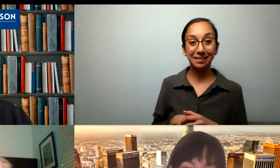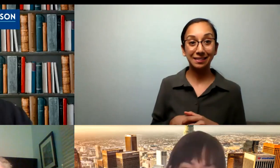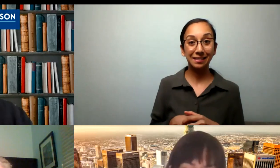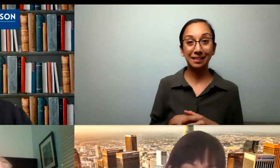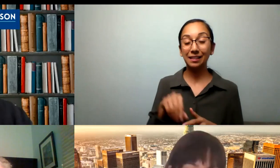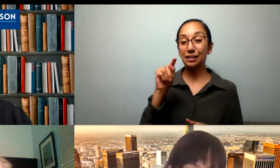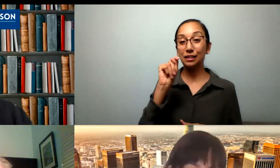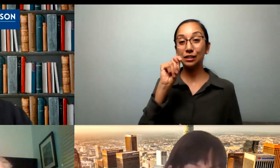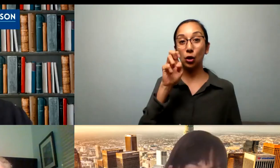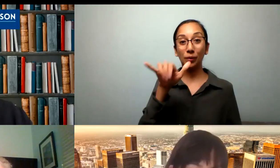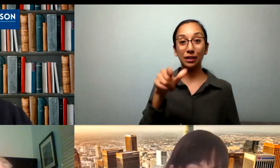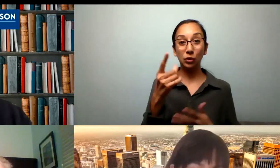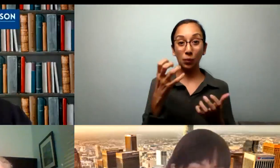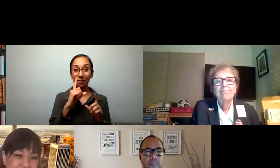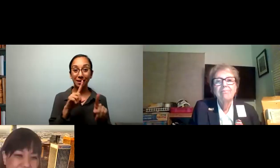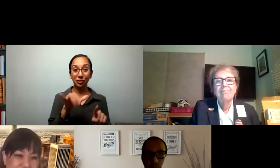Tony, do you want to take that one?